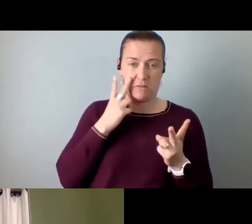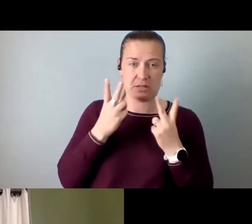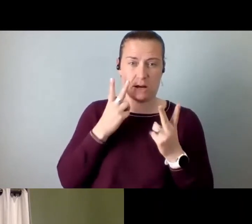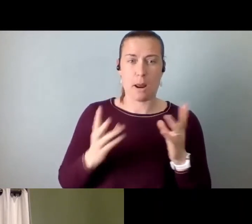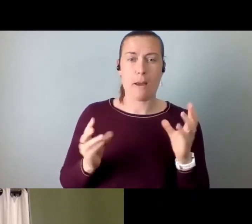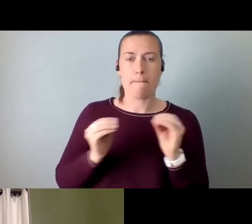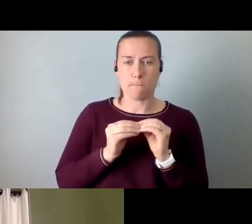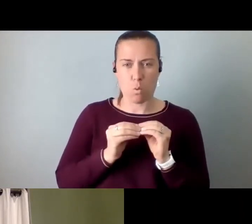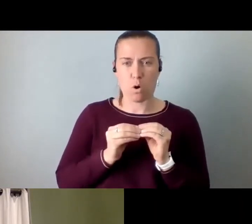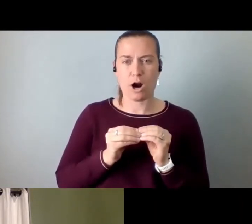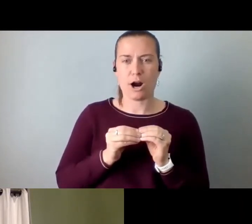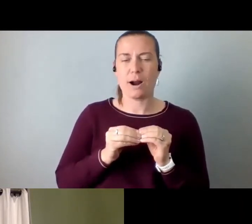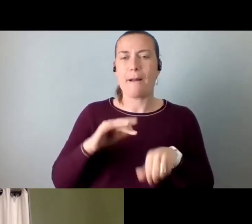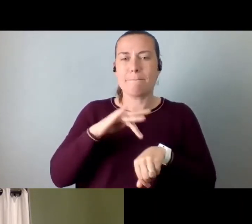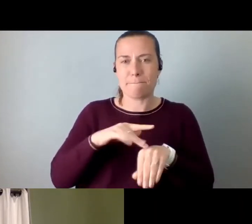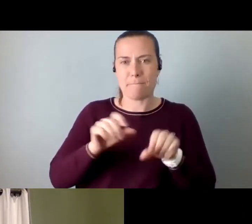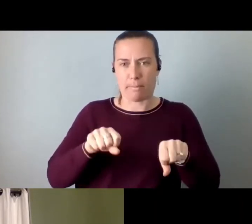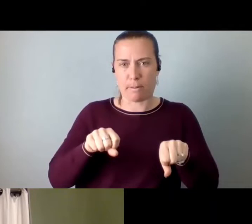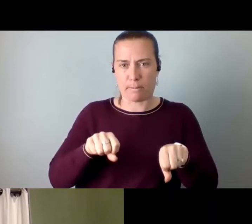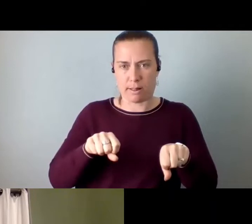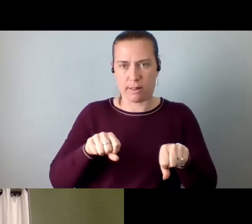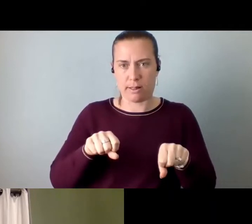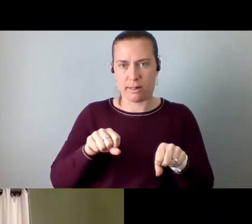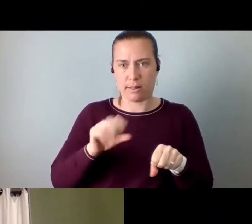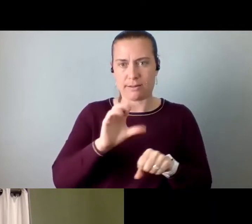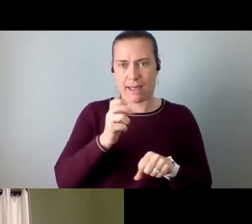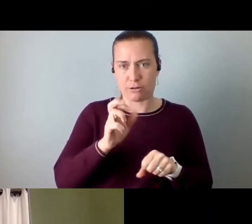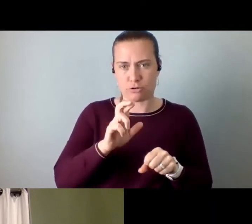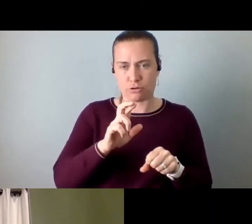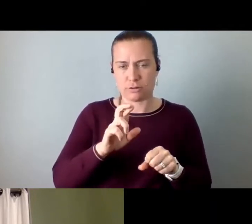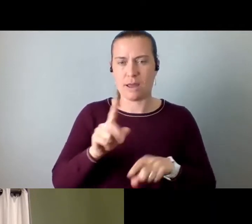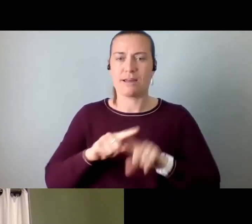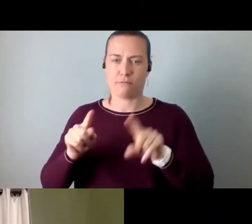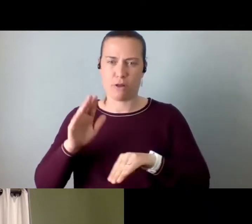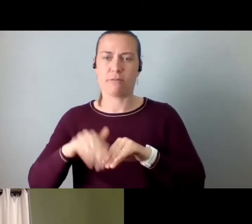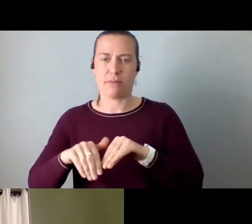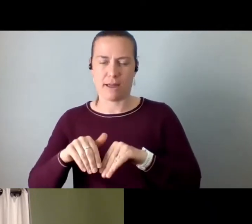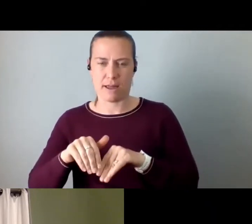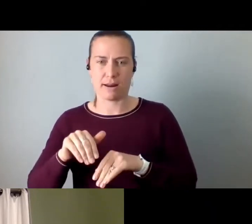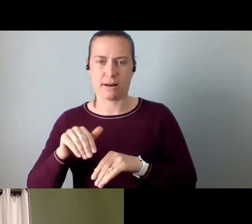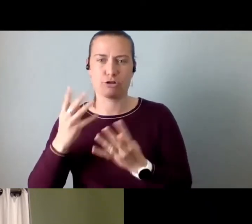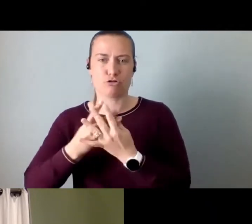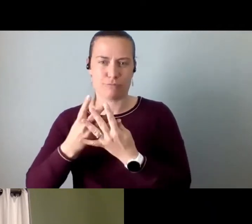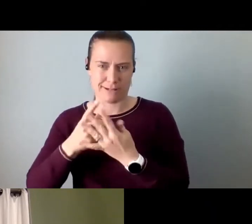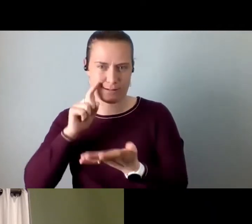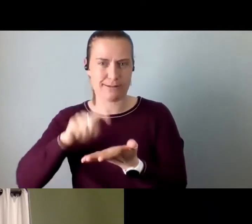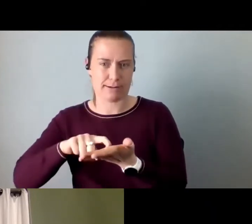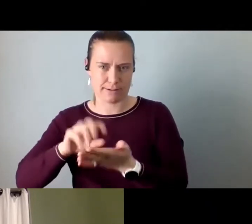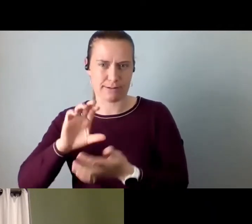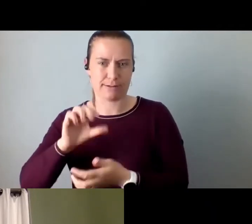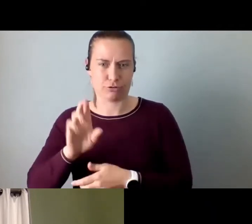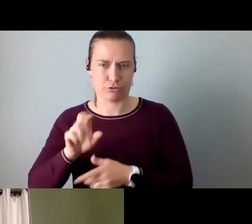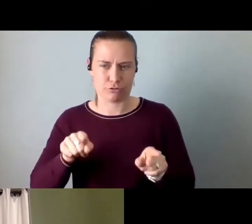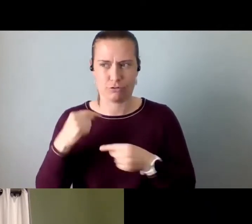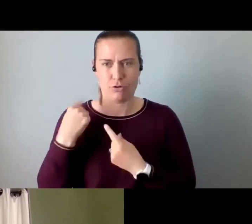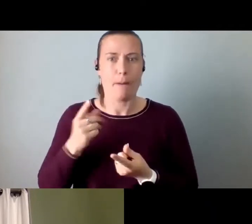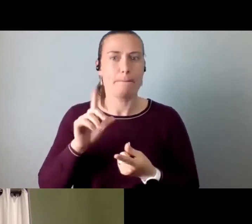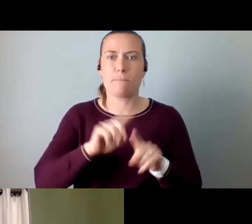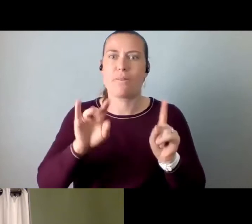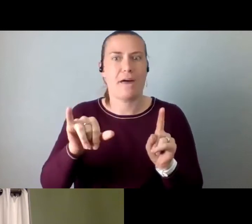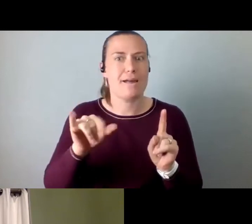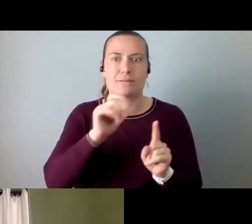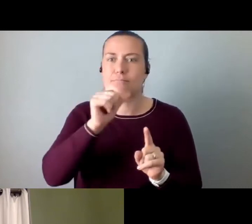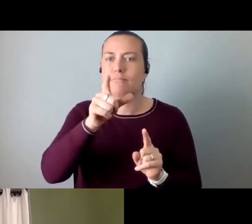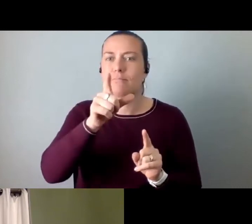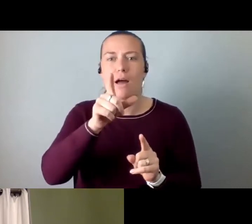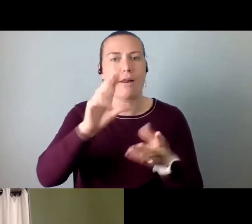palpable cancers than we have screen detected cancers in the last few months. But again, that's completely anecdotal, and we're